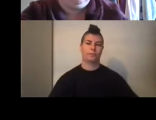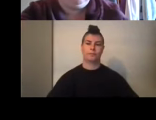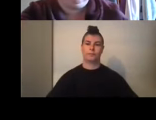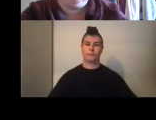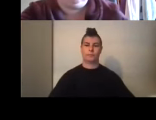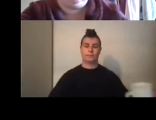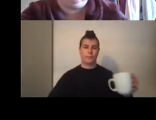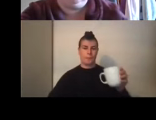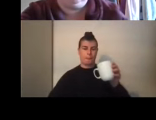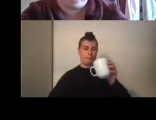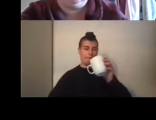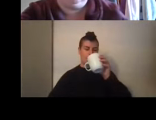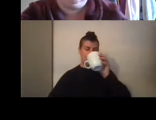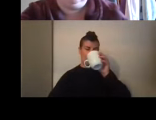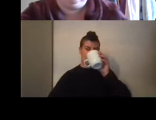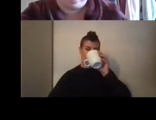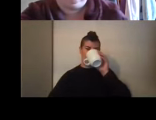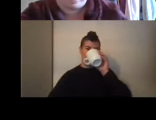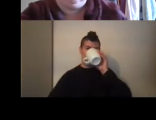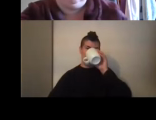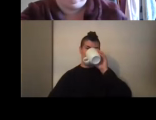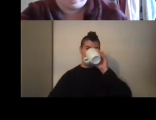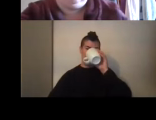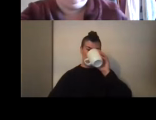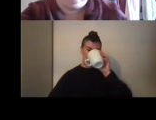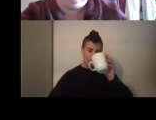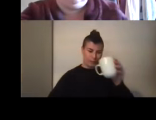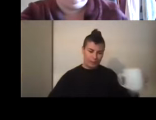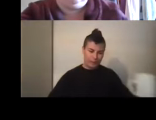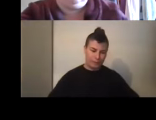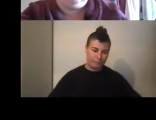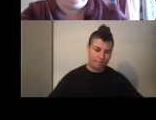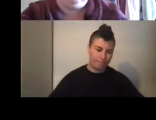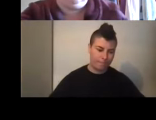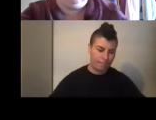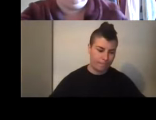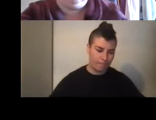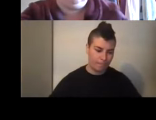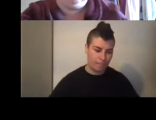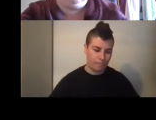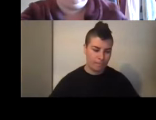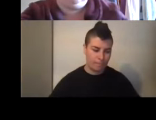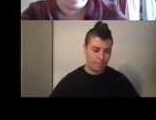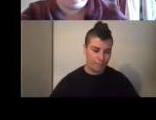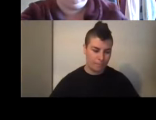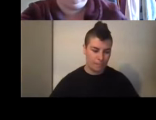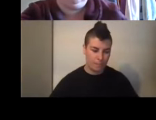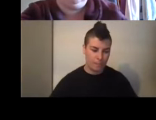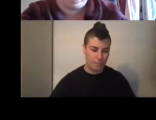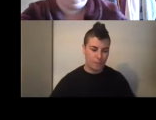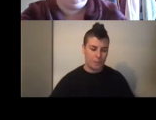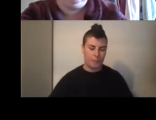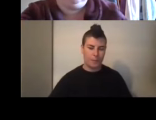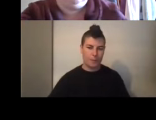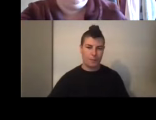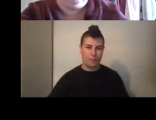They're all what we would call prototypical performatives. And they are also known as illocutionary